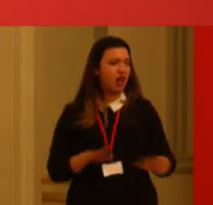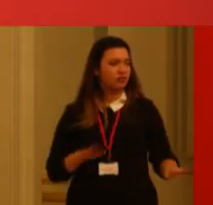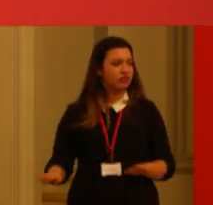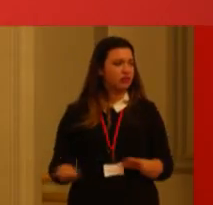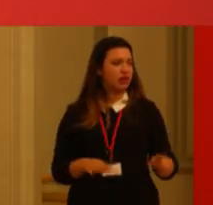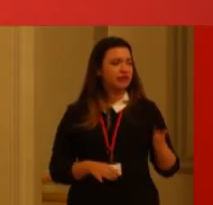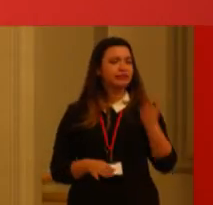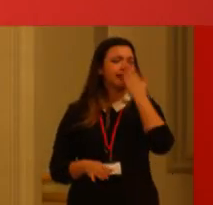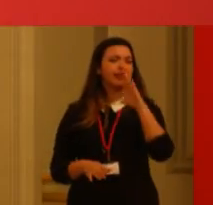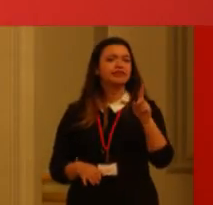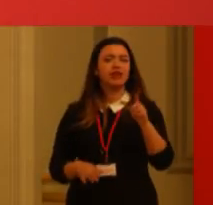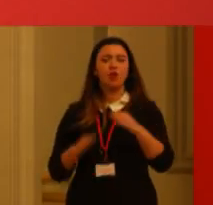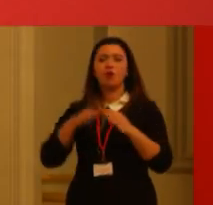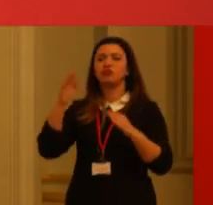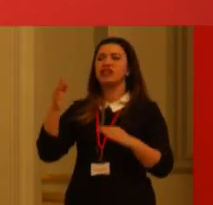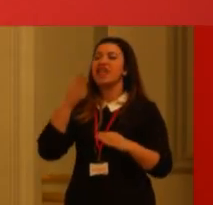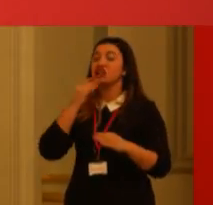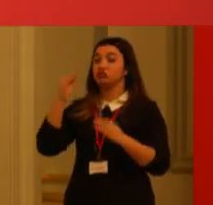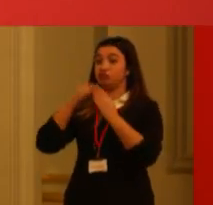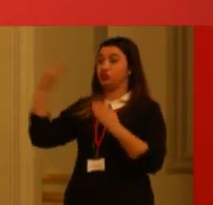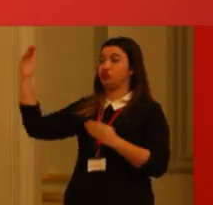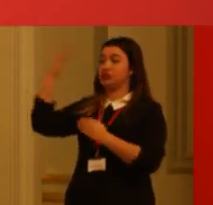discrimination, especially these minority group members,